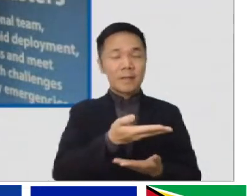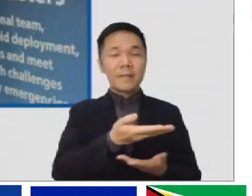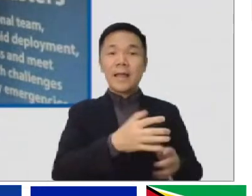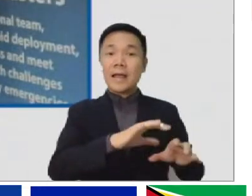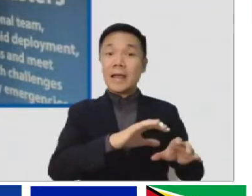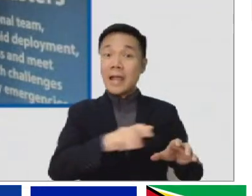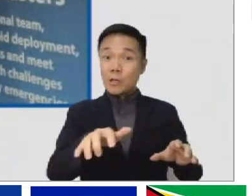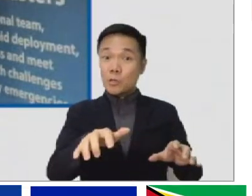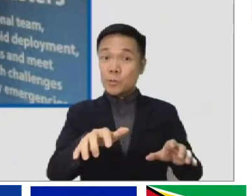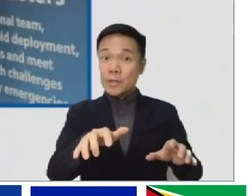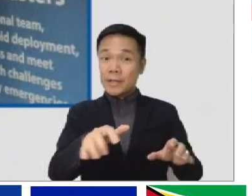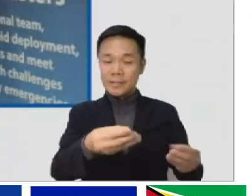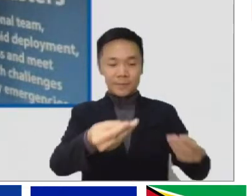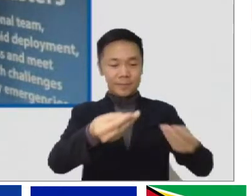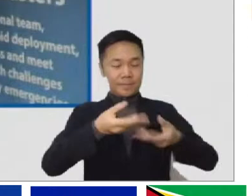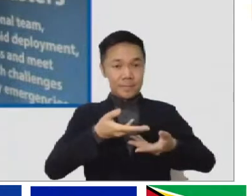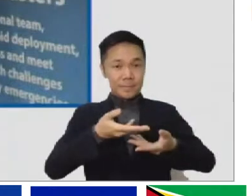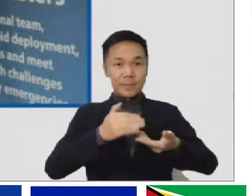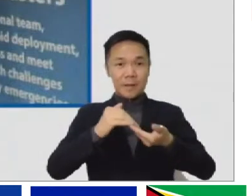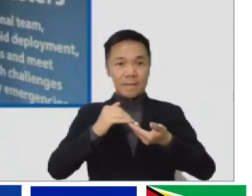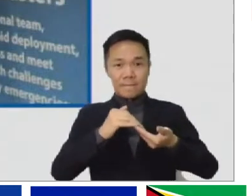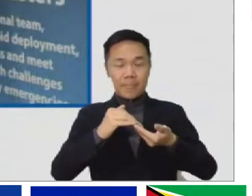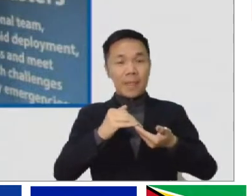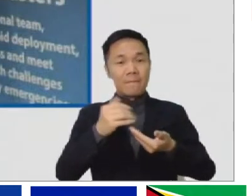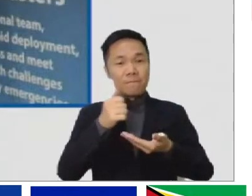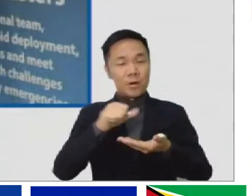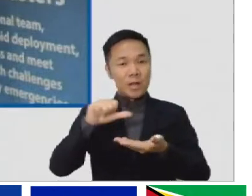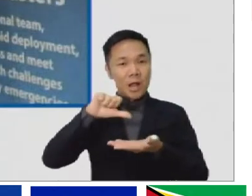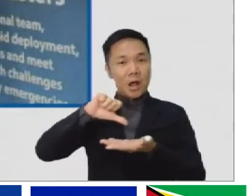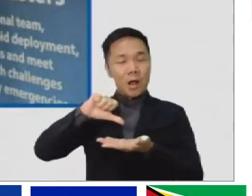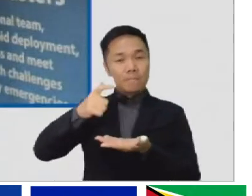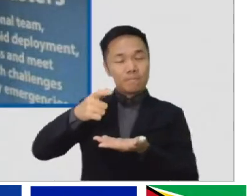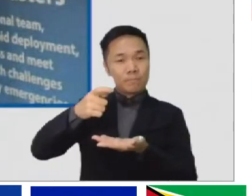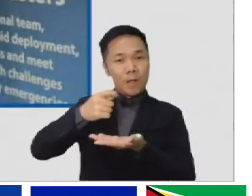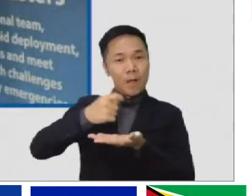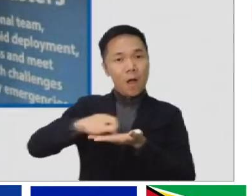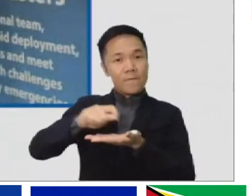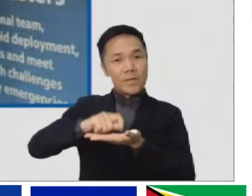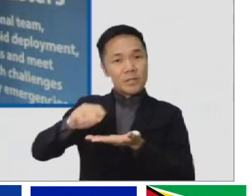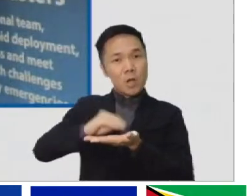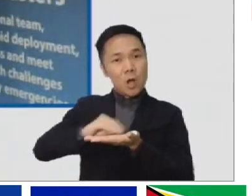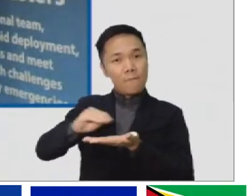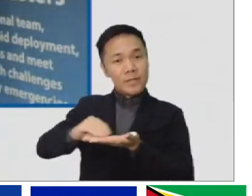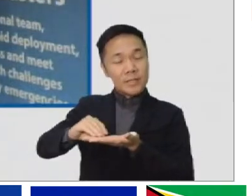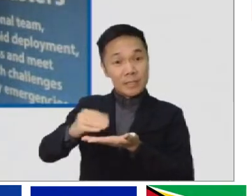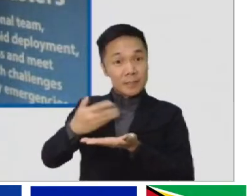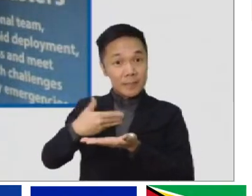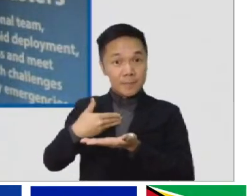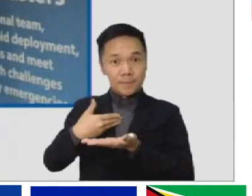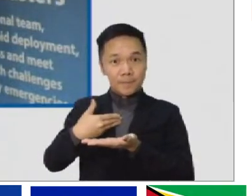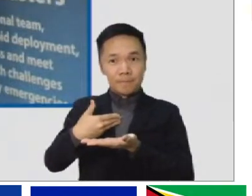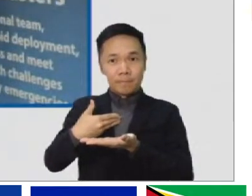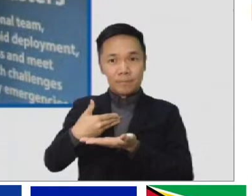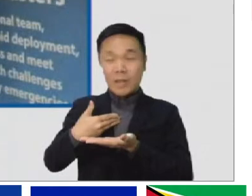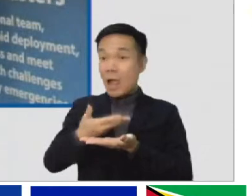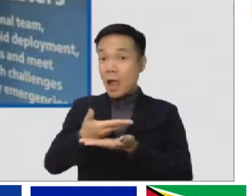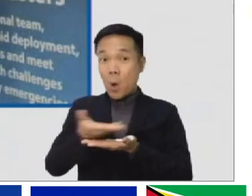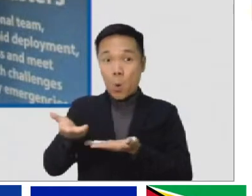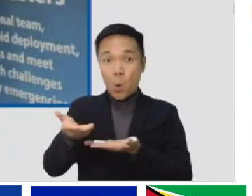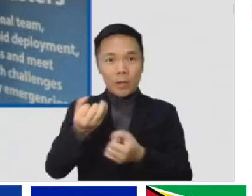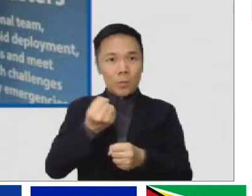of WHO in the Americas regarding the progress in the action plan for disaster risk